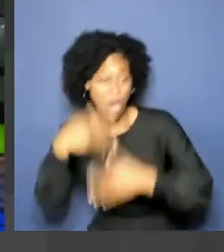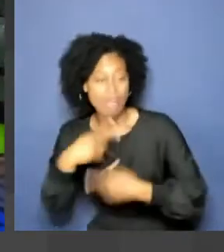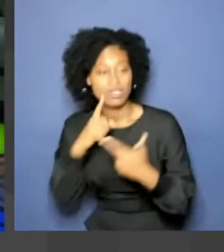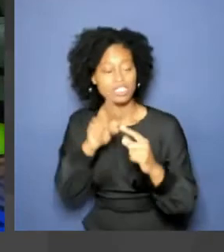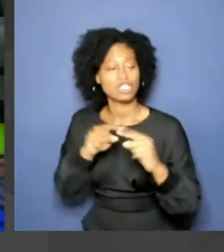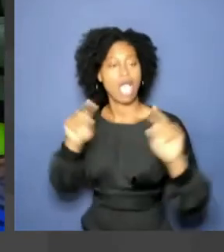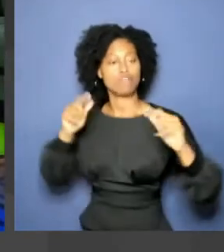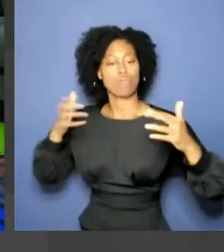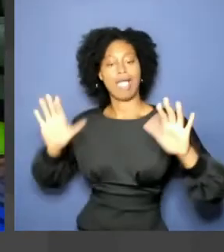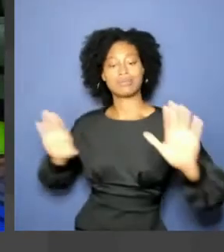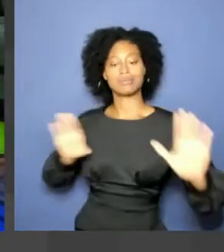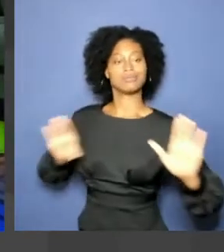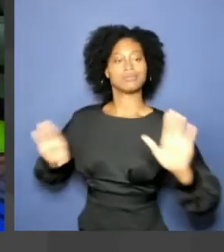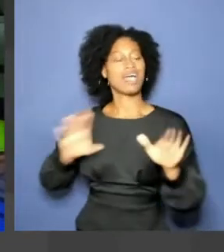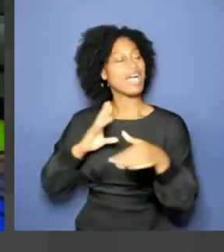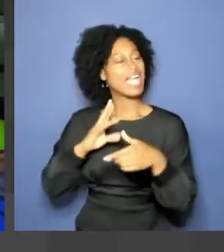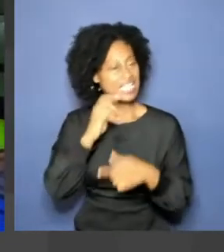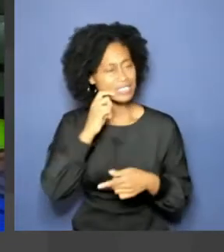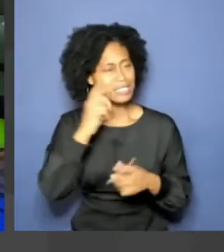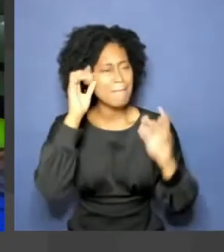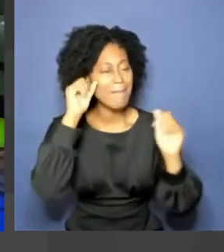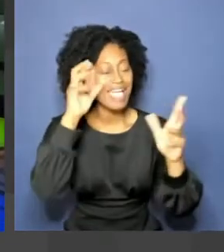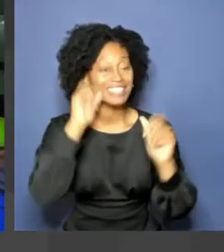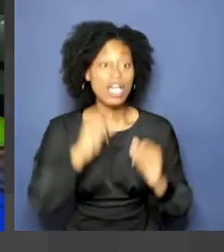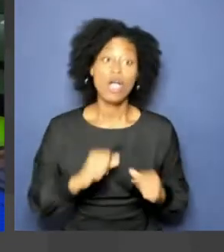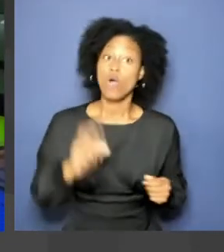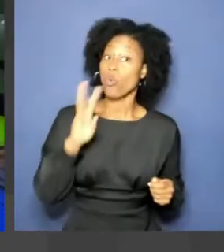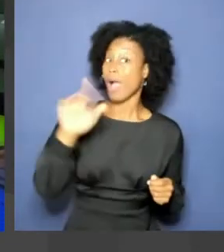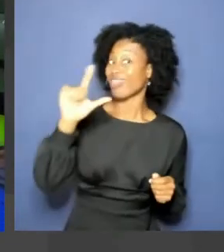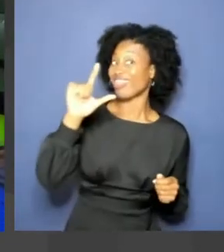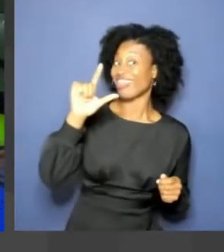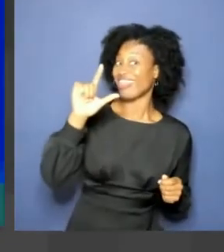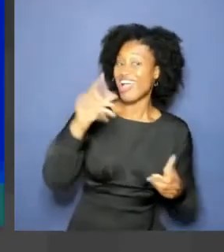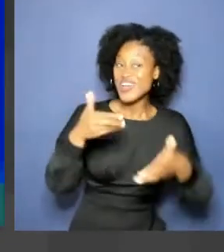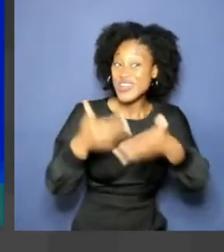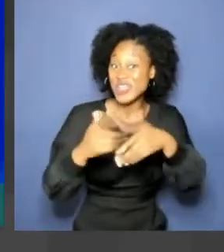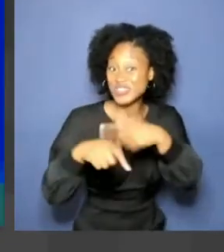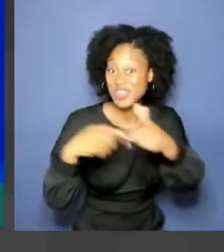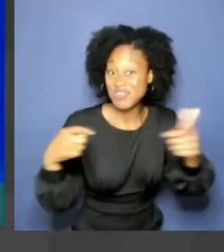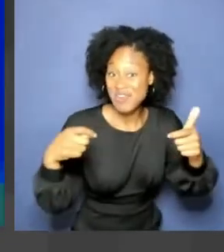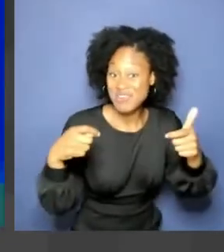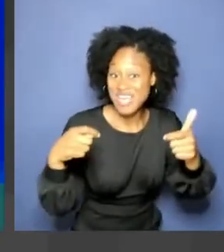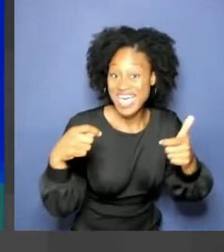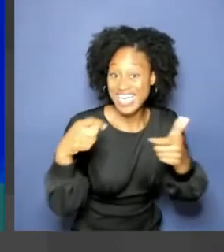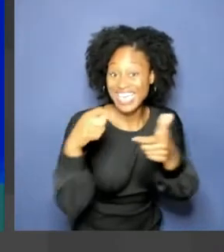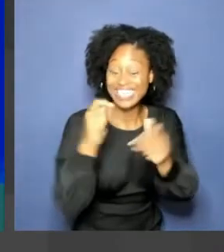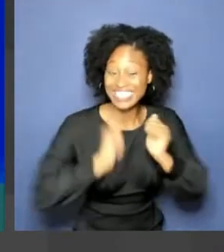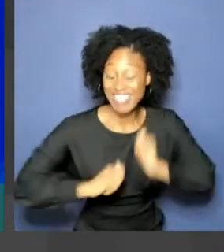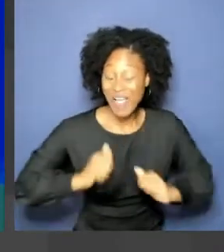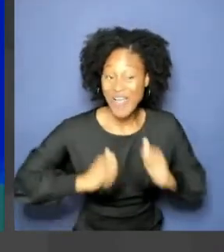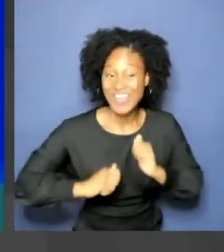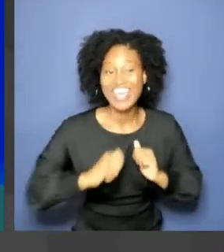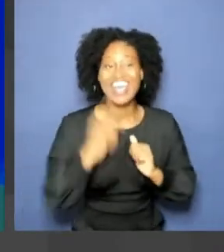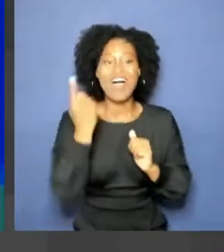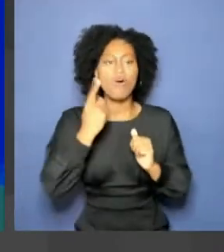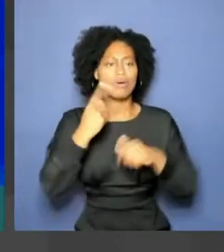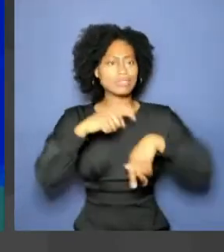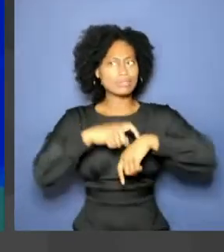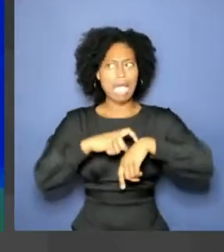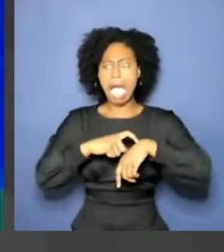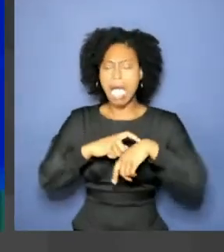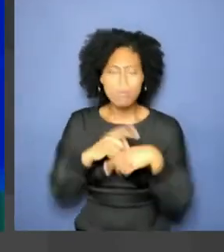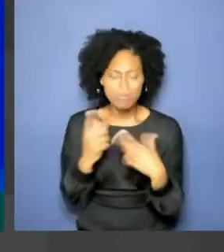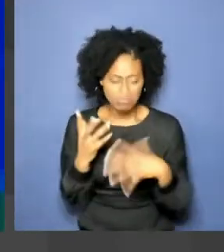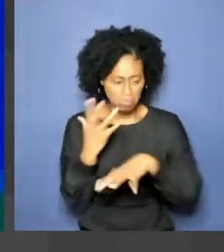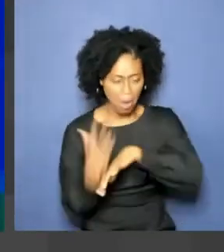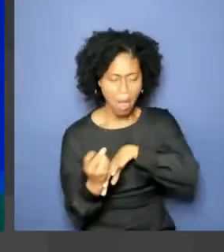absolutely amazing. Well, we're getting close to the end of the show. And as always, the time has flown by.